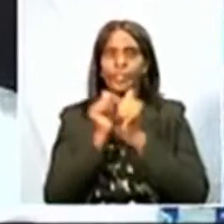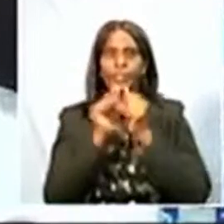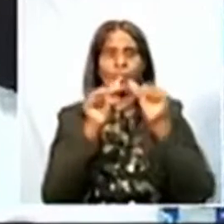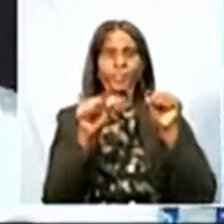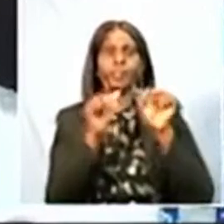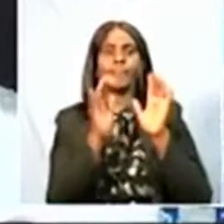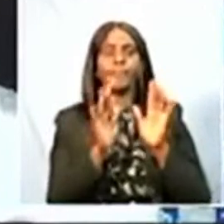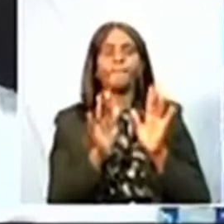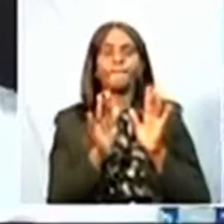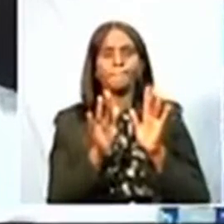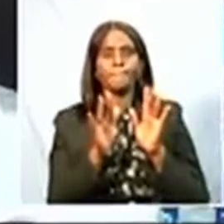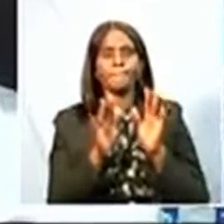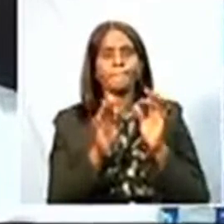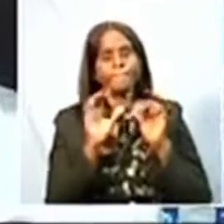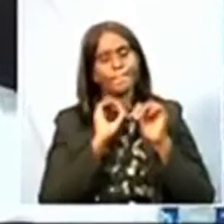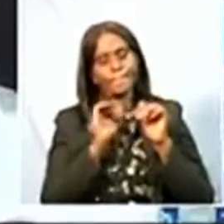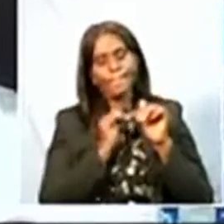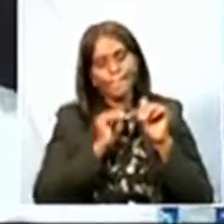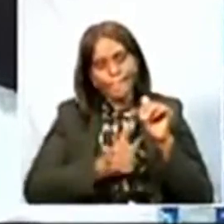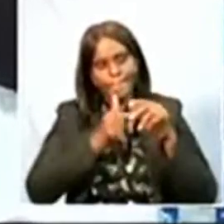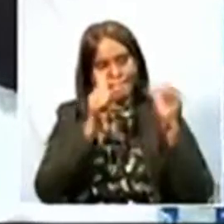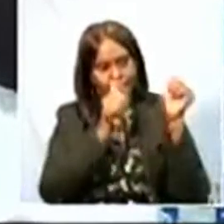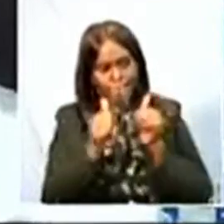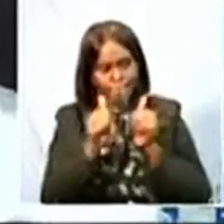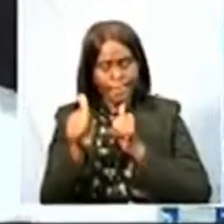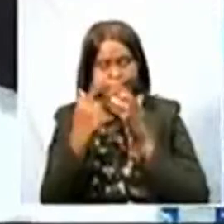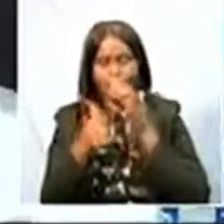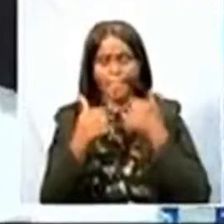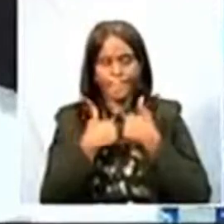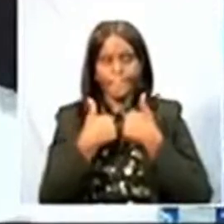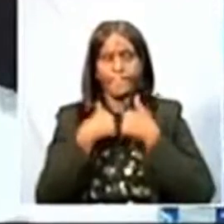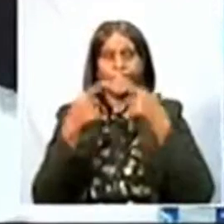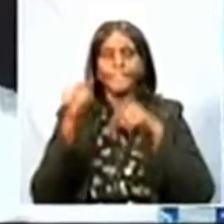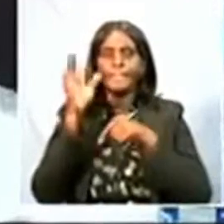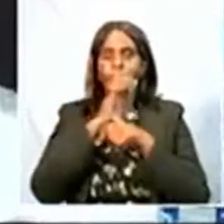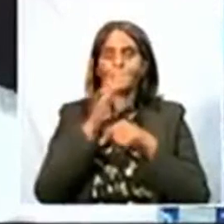auditors on our action that has been taken.